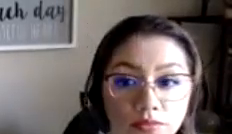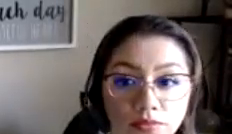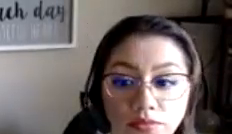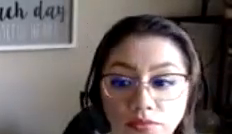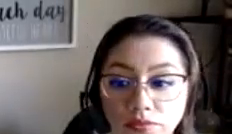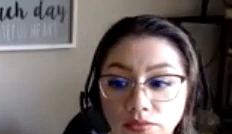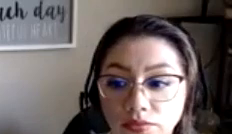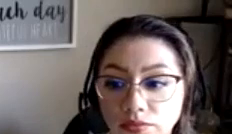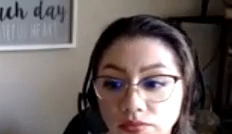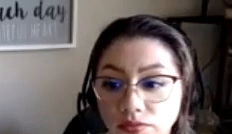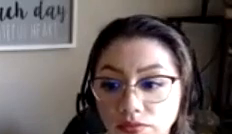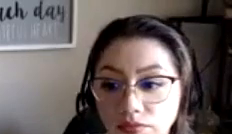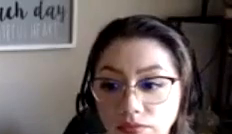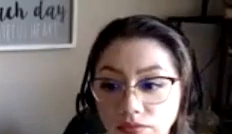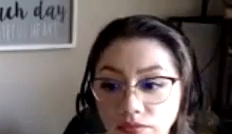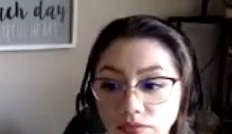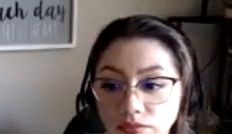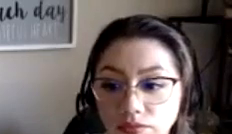go ahead and move on to the next slide, please.